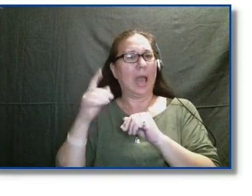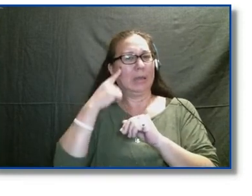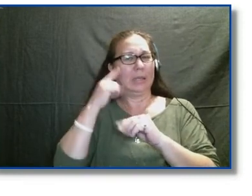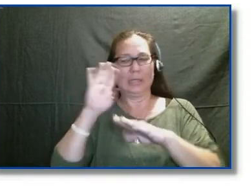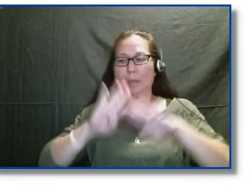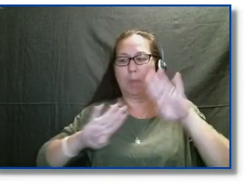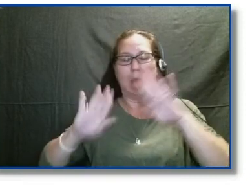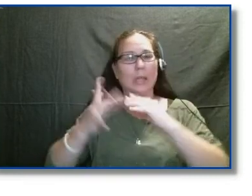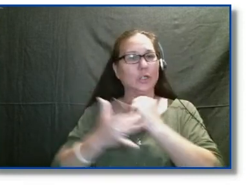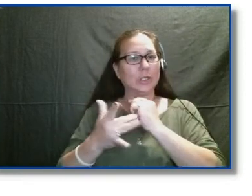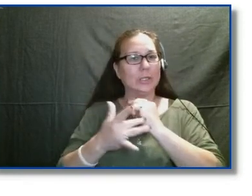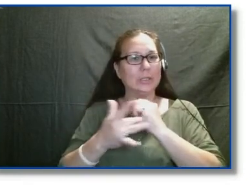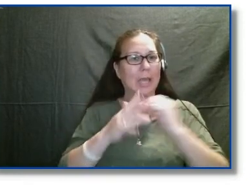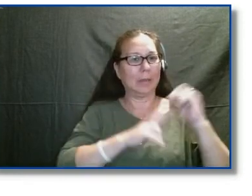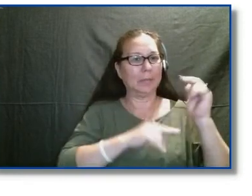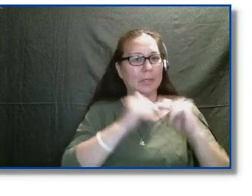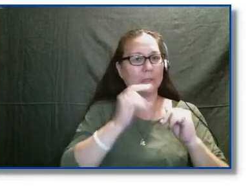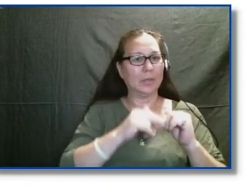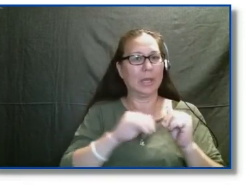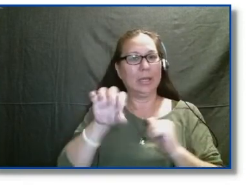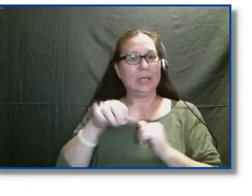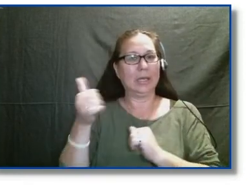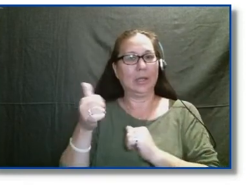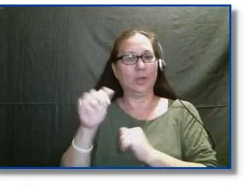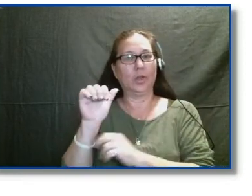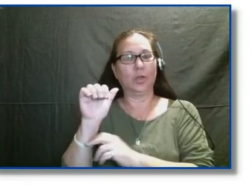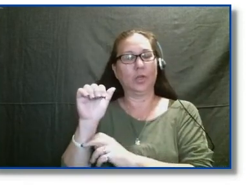And the other one is animated, and it's